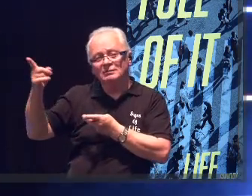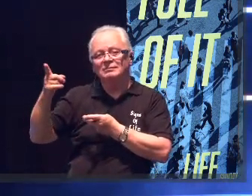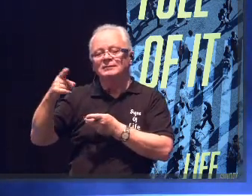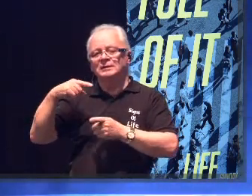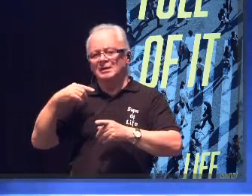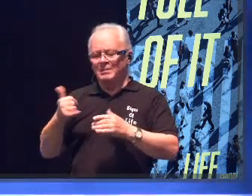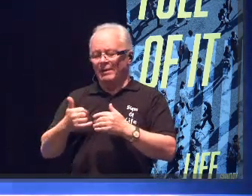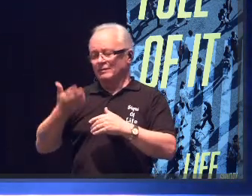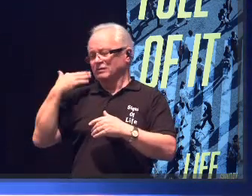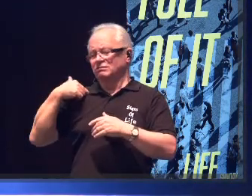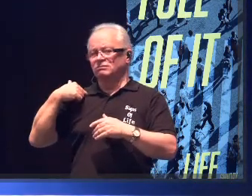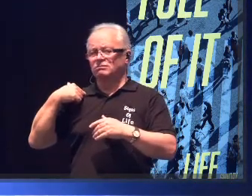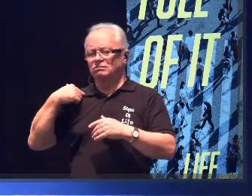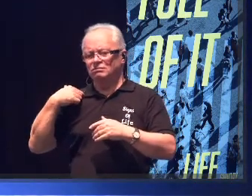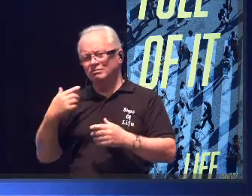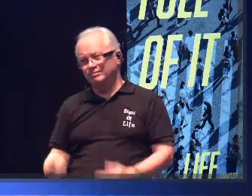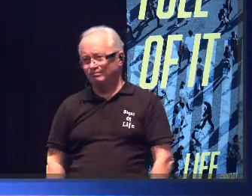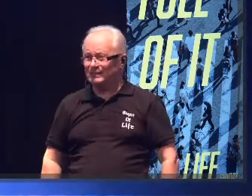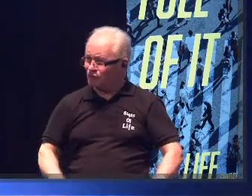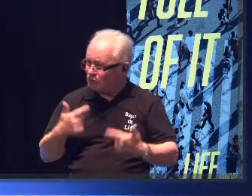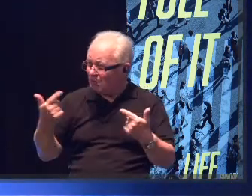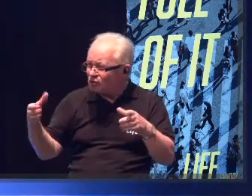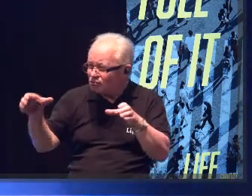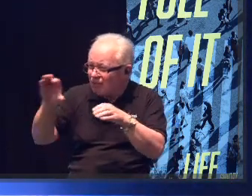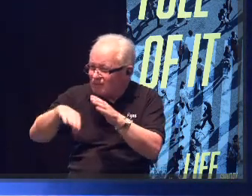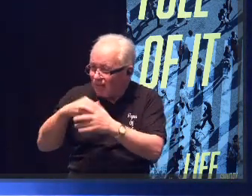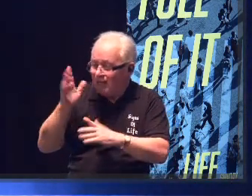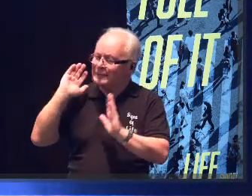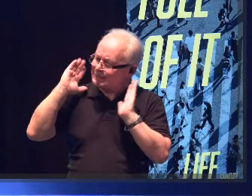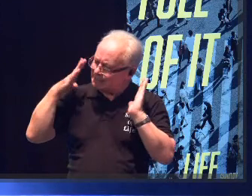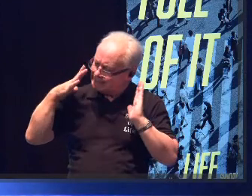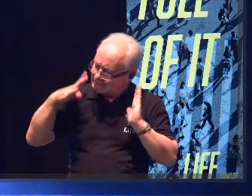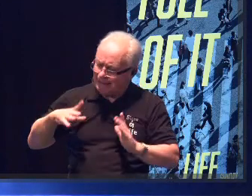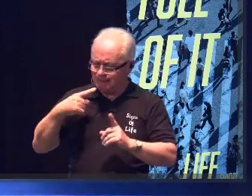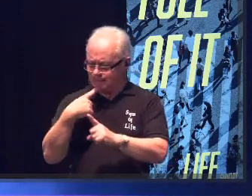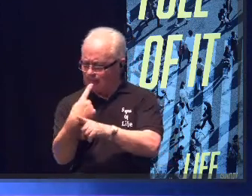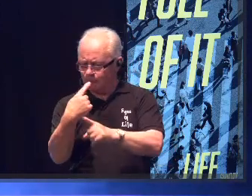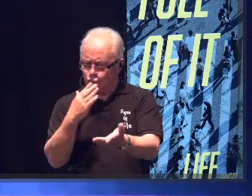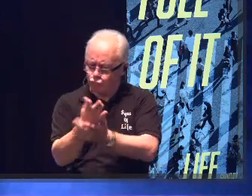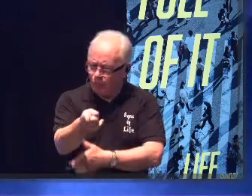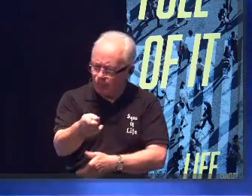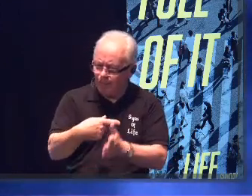too graceful in certain situations when the truth of God needs to come out. Maybe you need strength for that this morning. And finally,